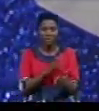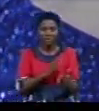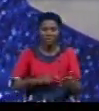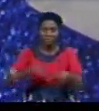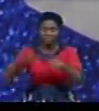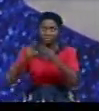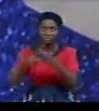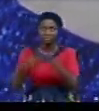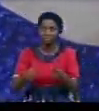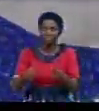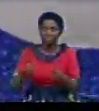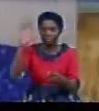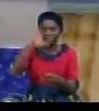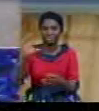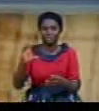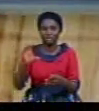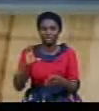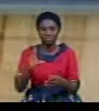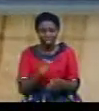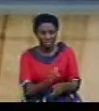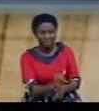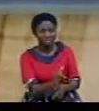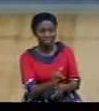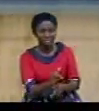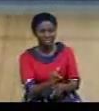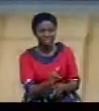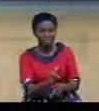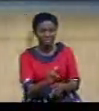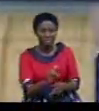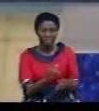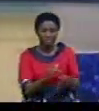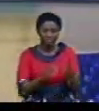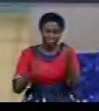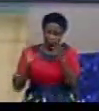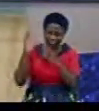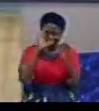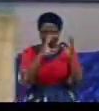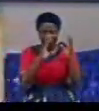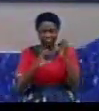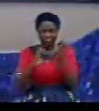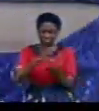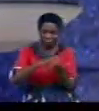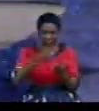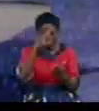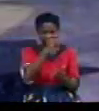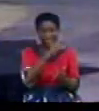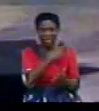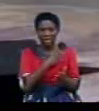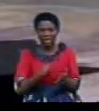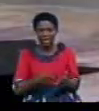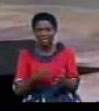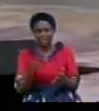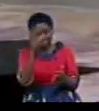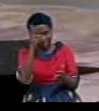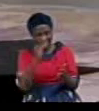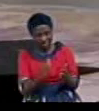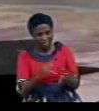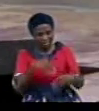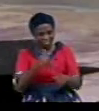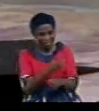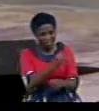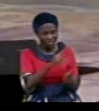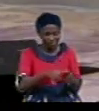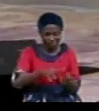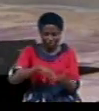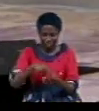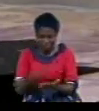bothering them if they're running after them is still holding them down is still making them sick it's chilling you